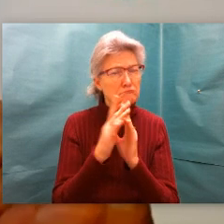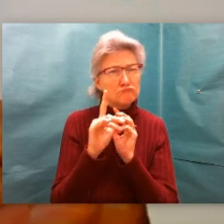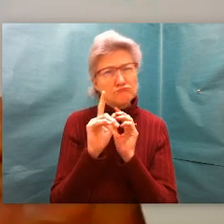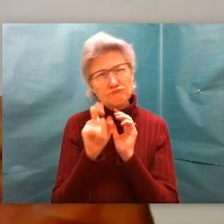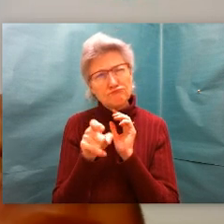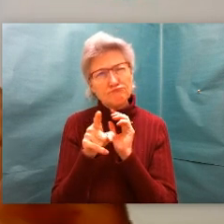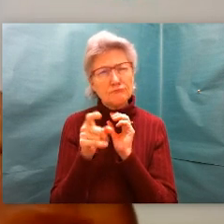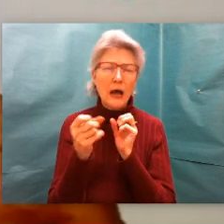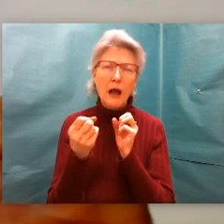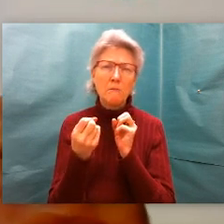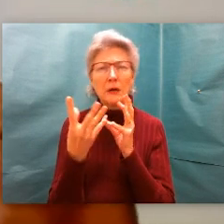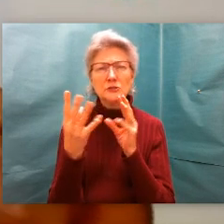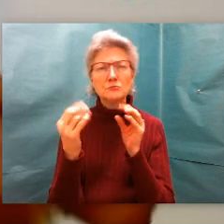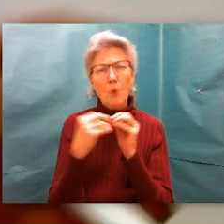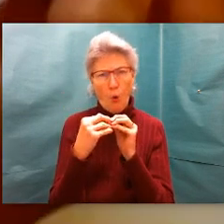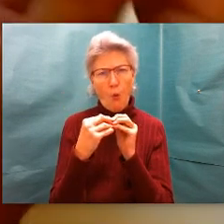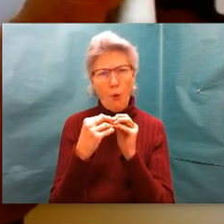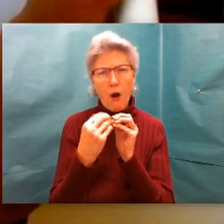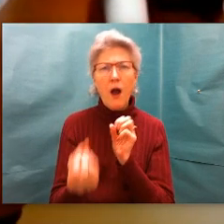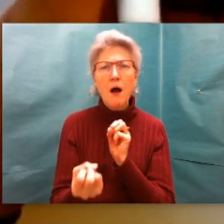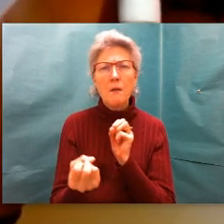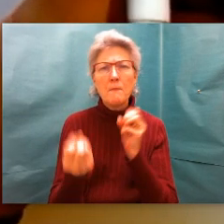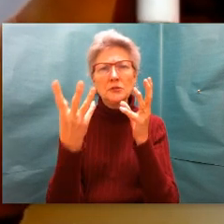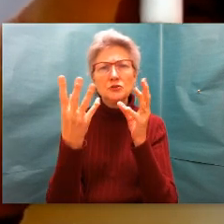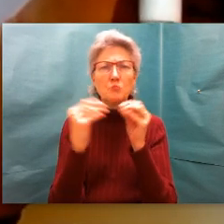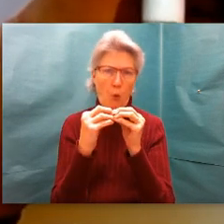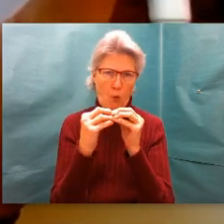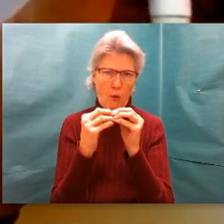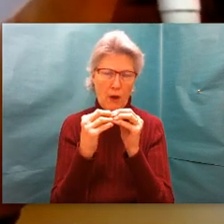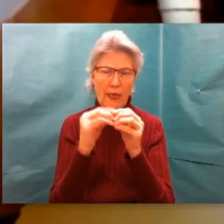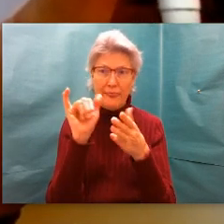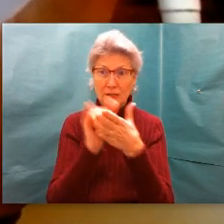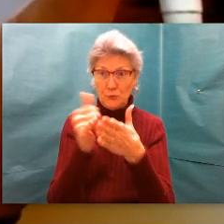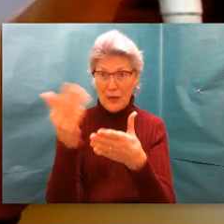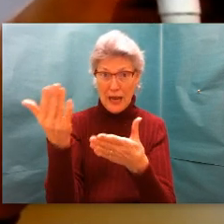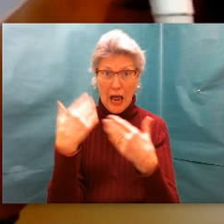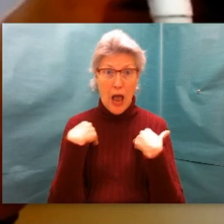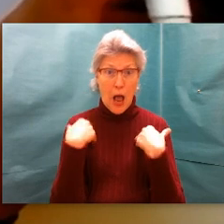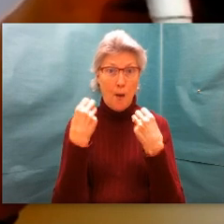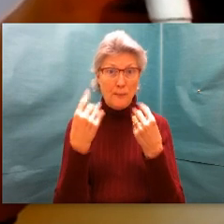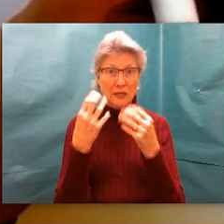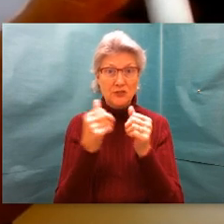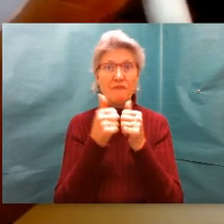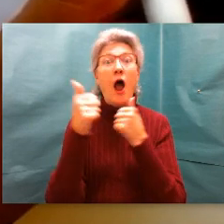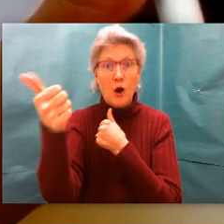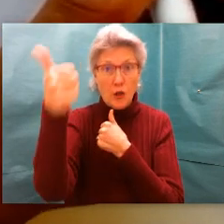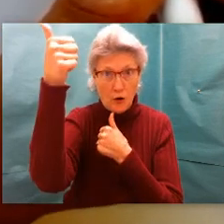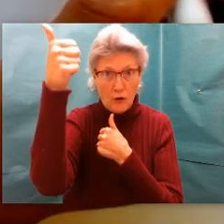question, how much more, right? And that was what we had here. How much more or how much